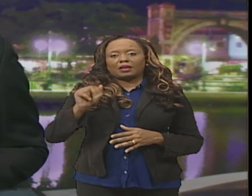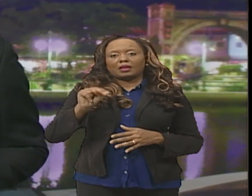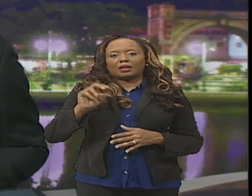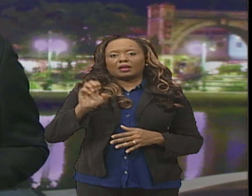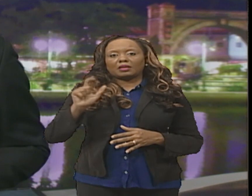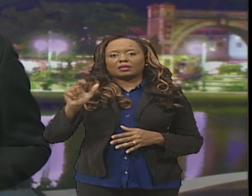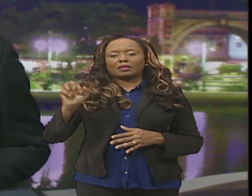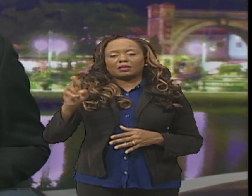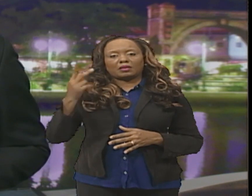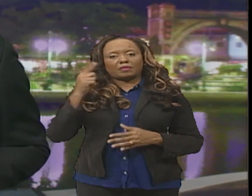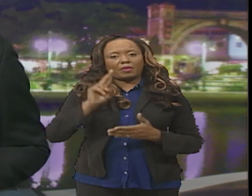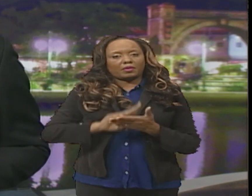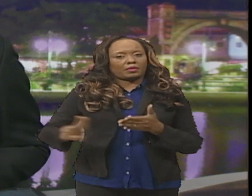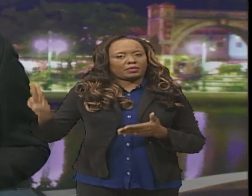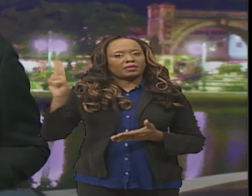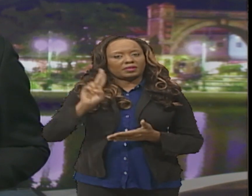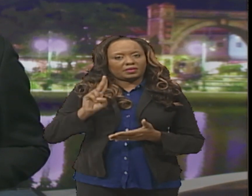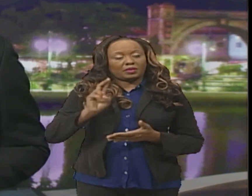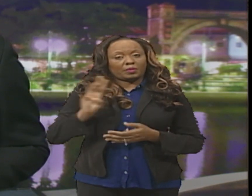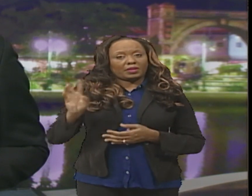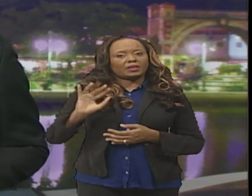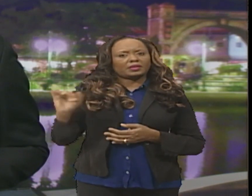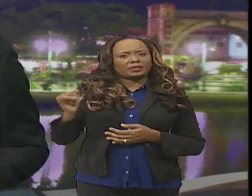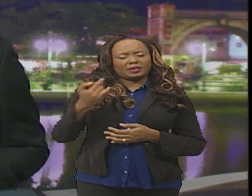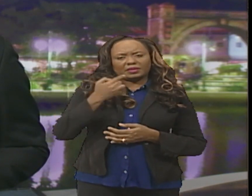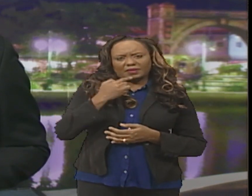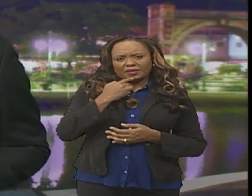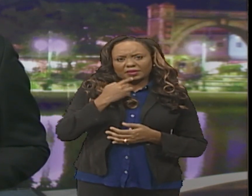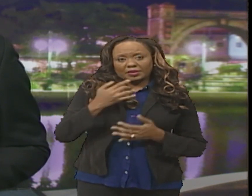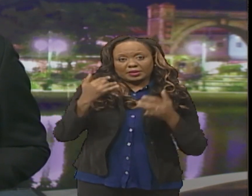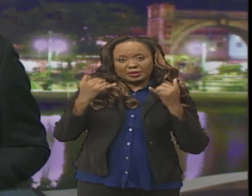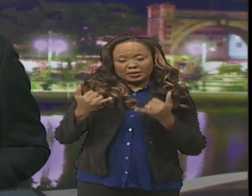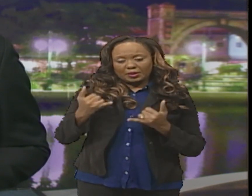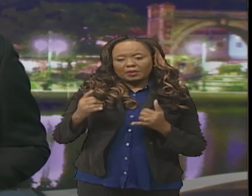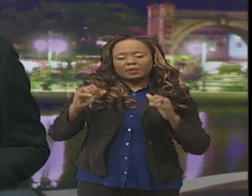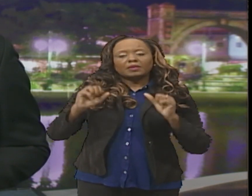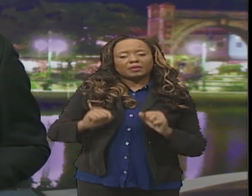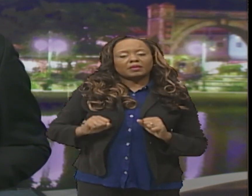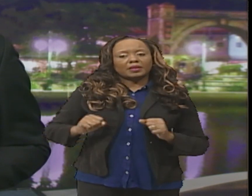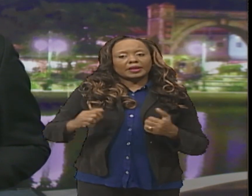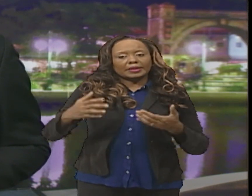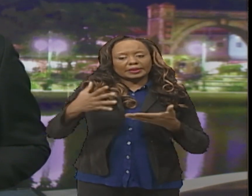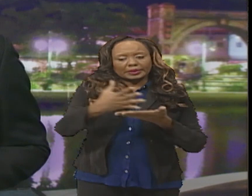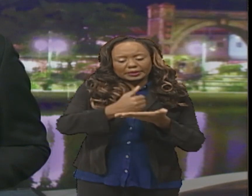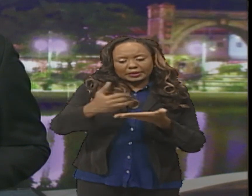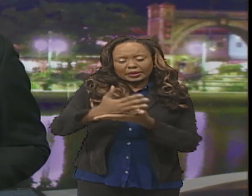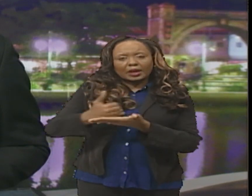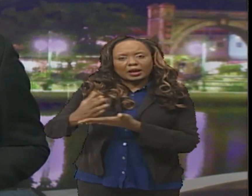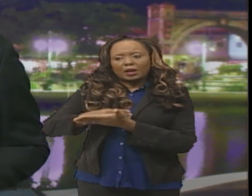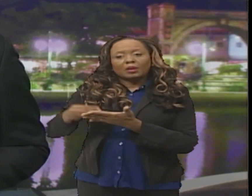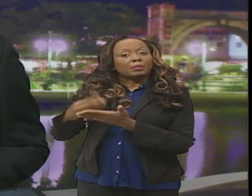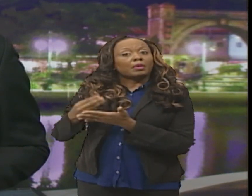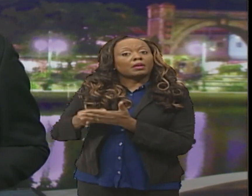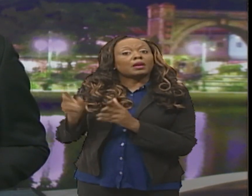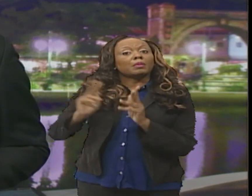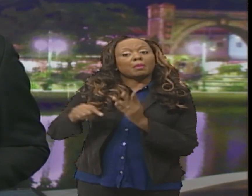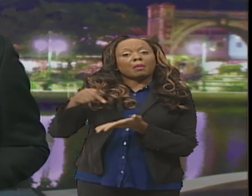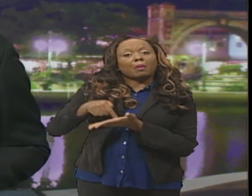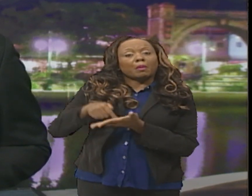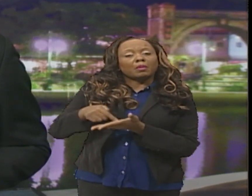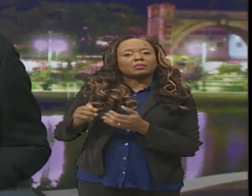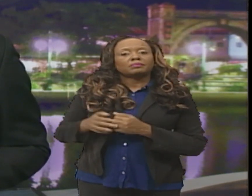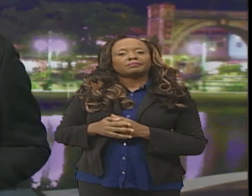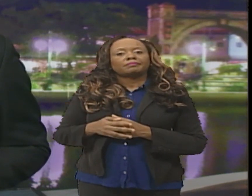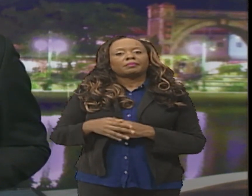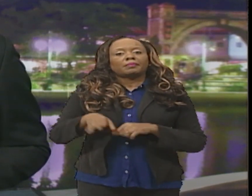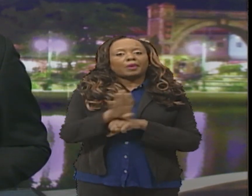Hilary Beckles, says that institution is in a better position of collecting debt. According to him, countries including Barbados